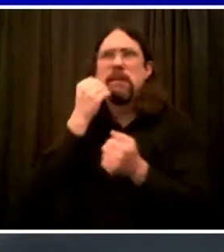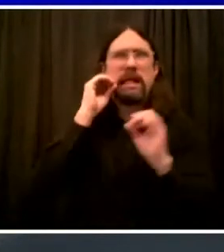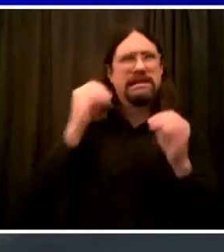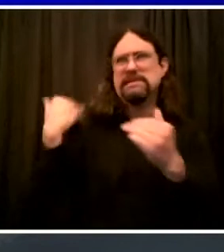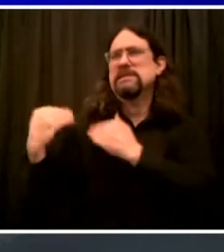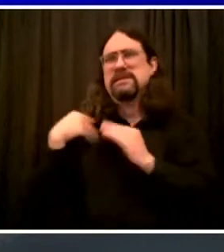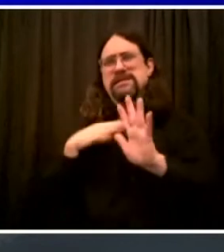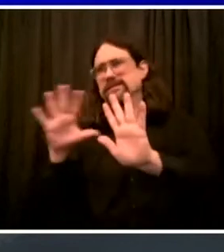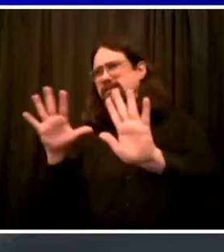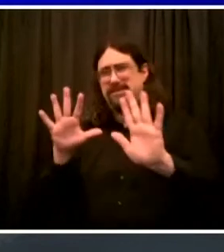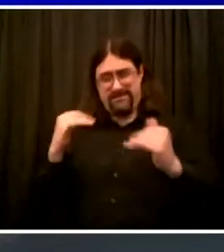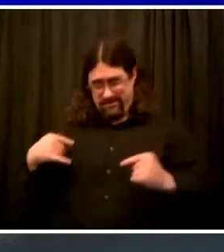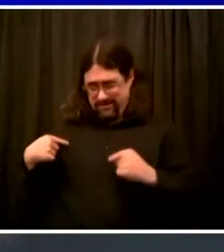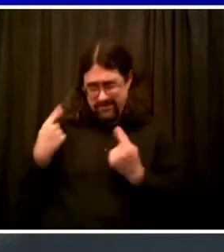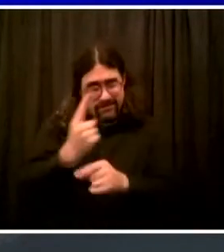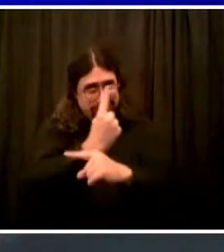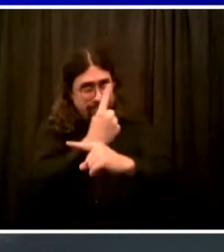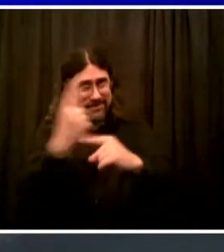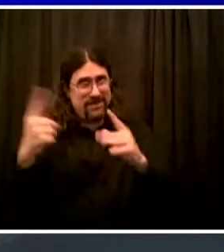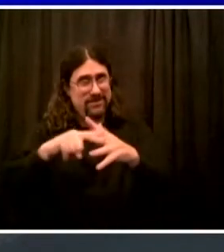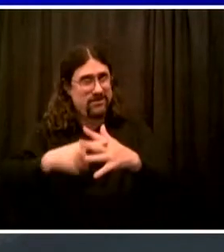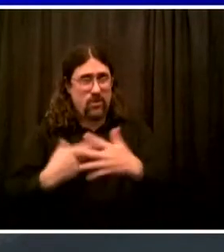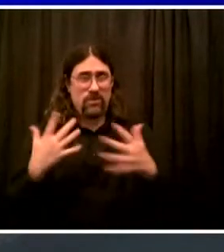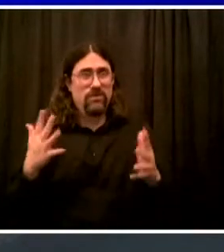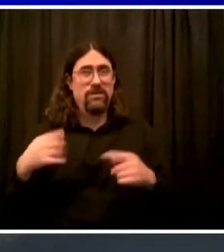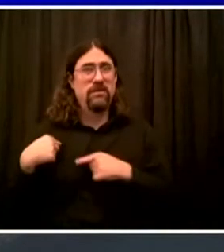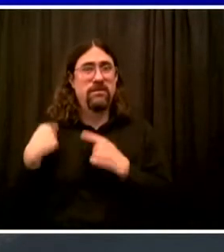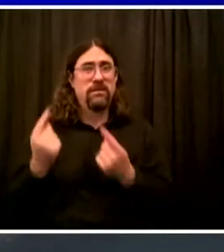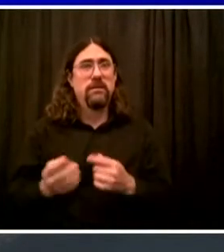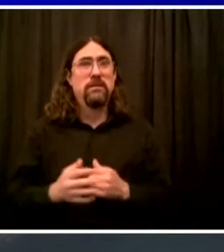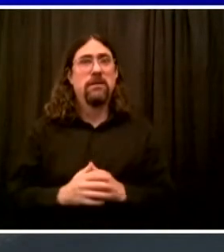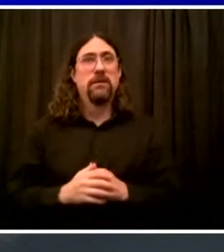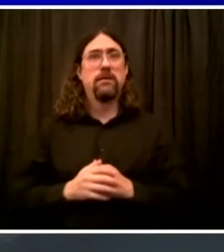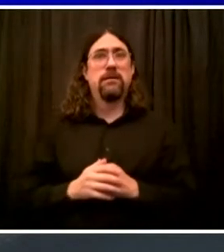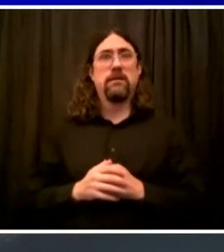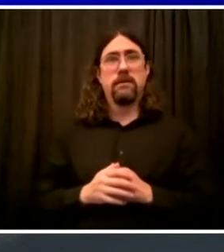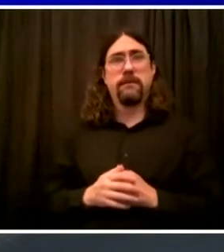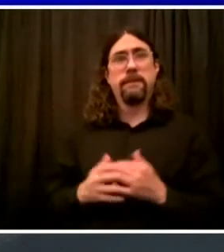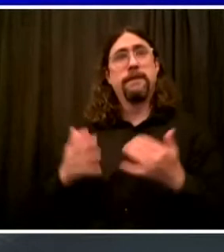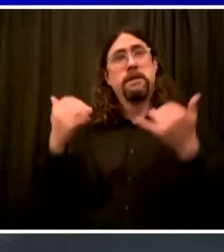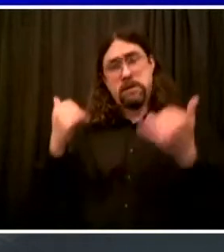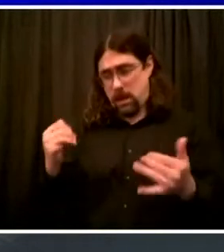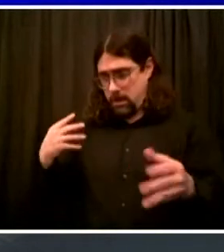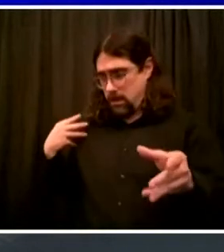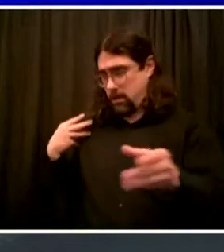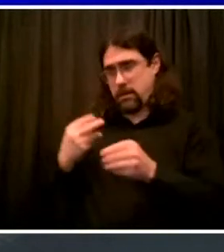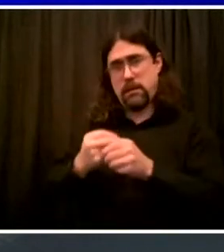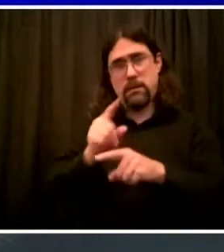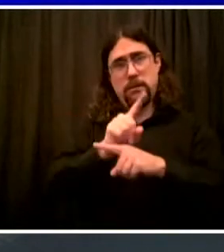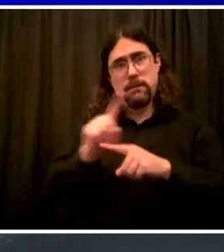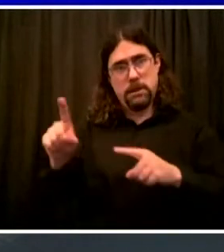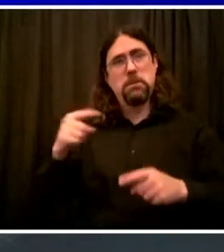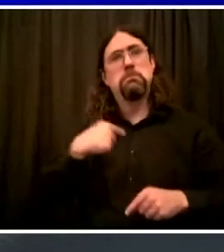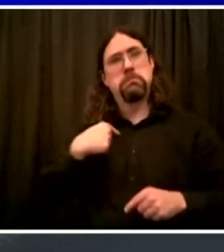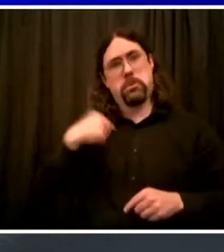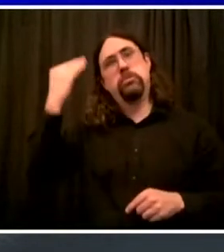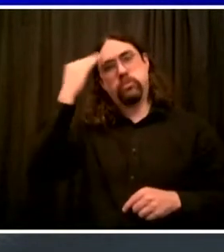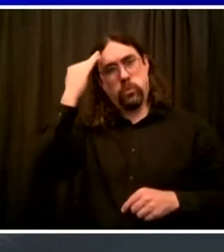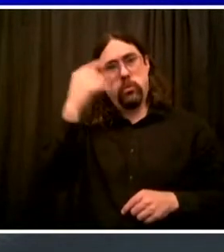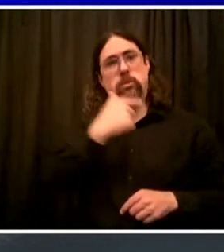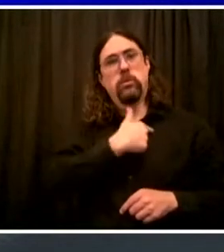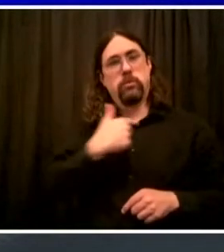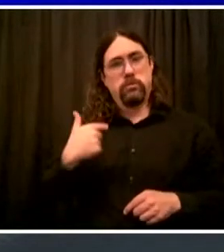individuals accepted help at one point or another. That's a huge number when you think that the federal assessment of the number of